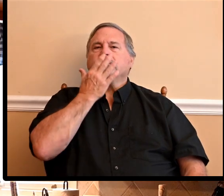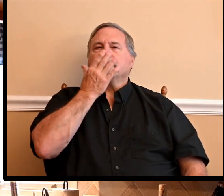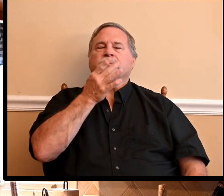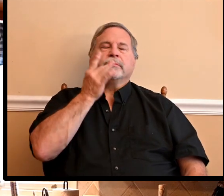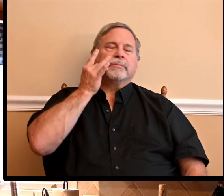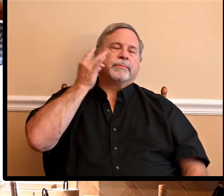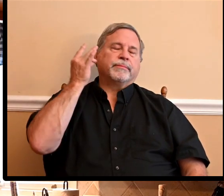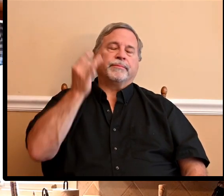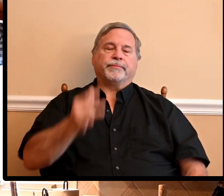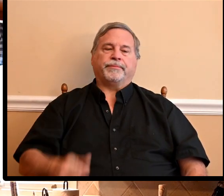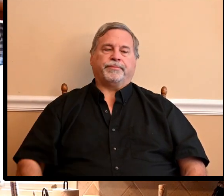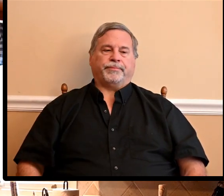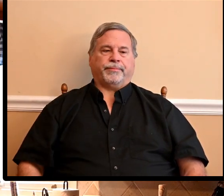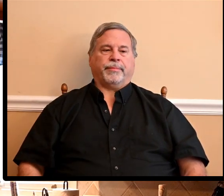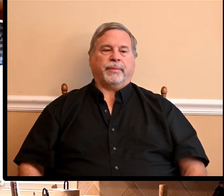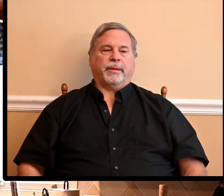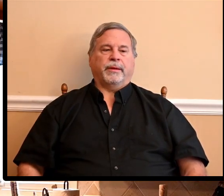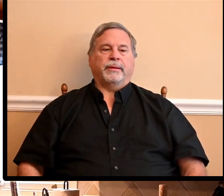These smell delicious.